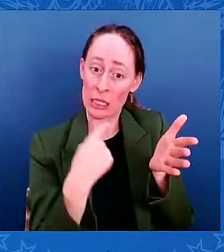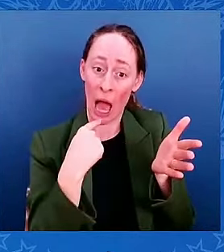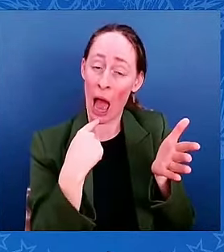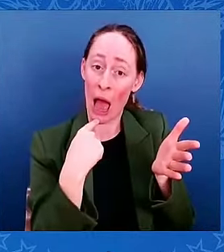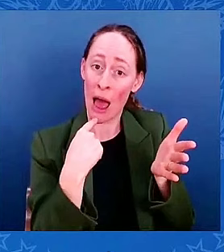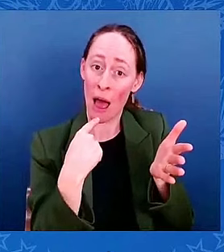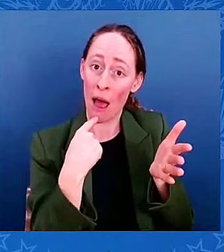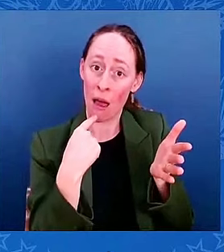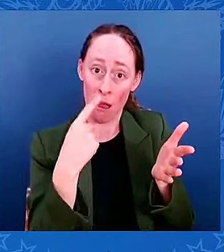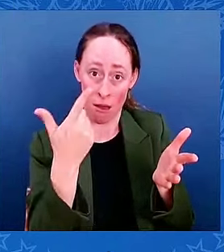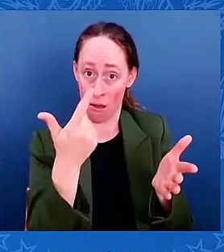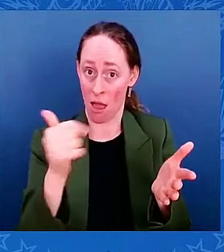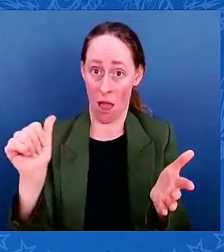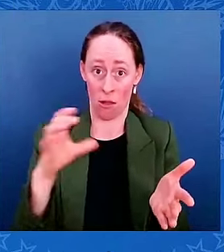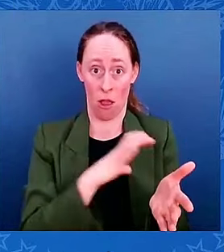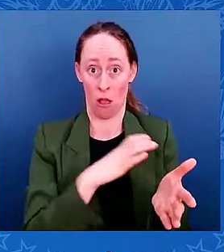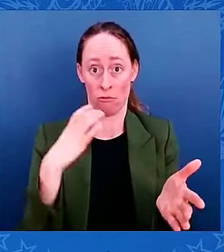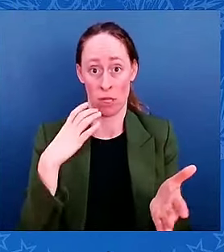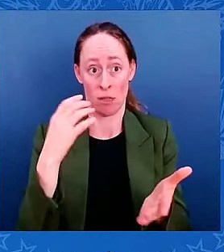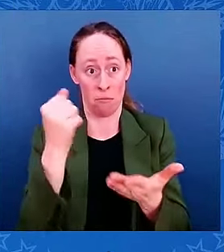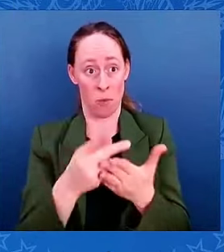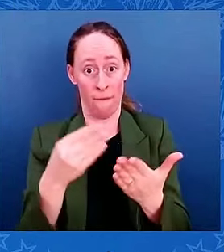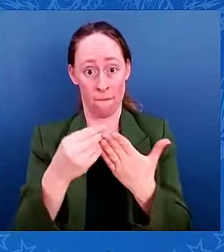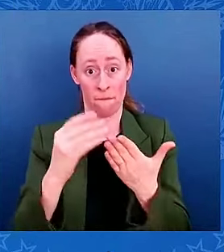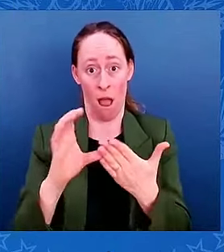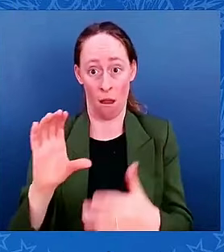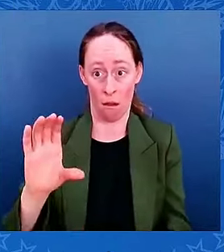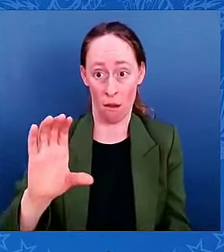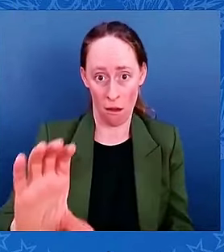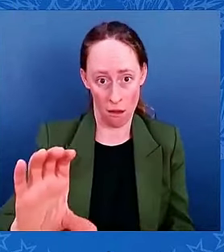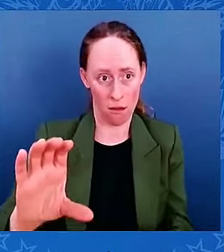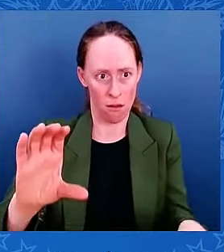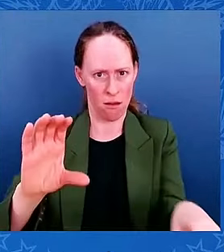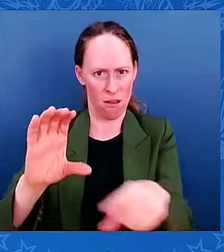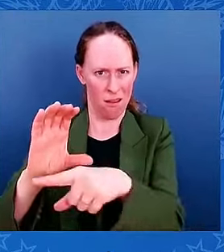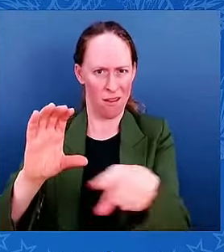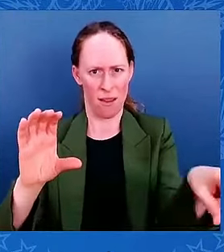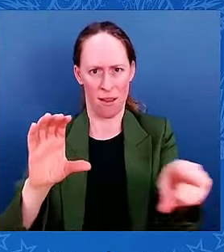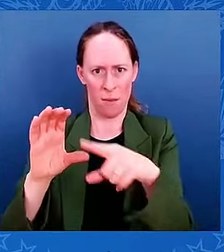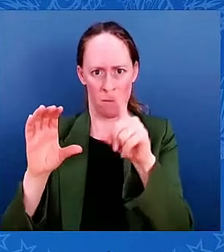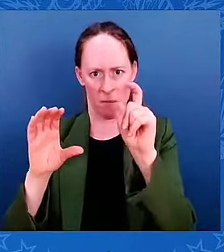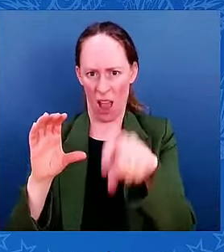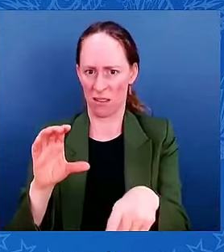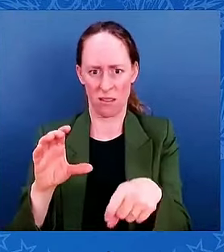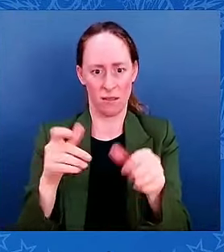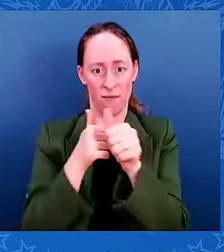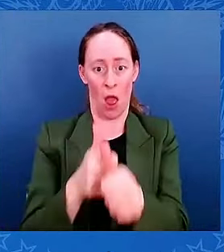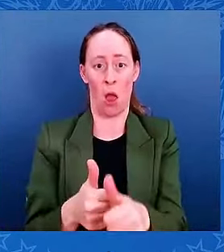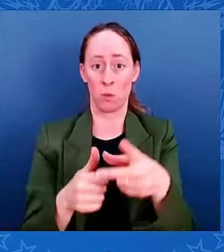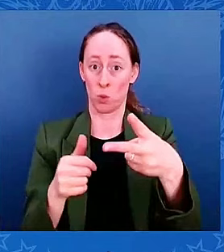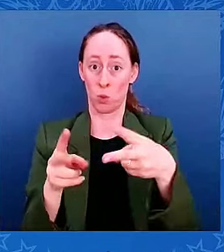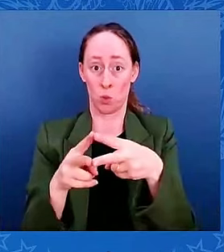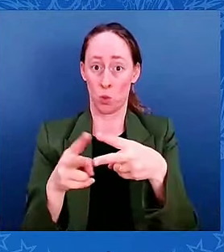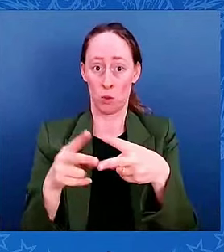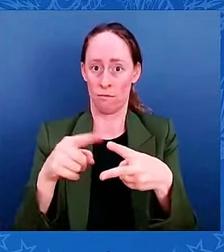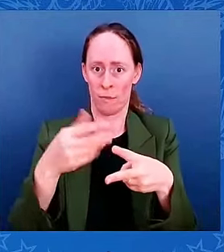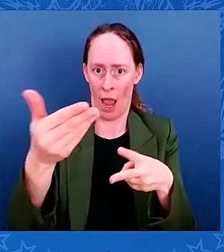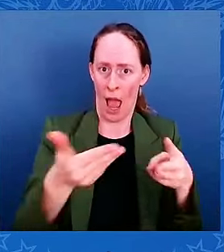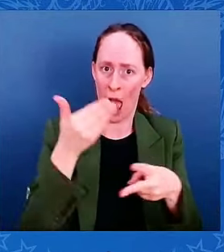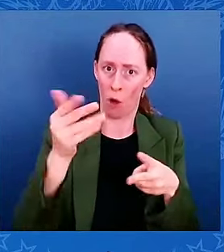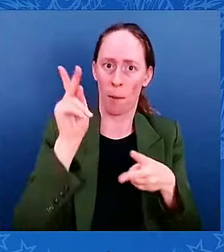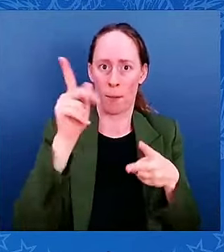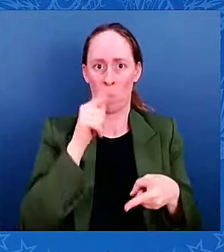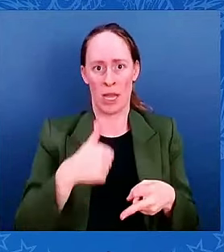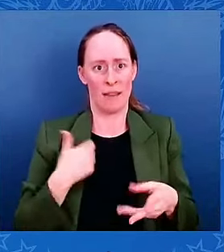money for has to go to doing two things: hiring an American worker and using